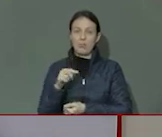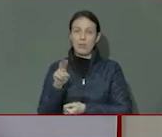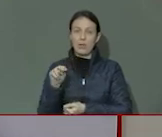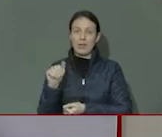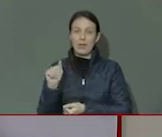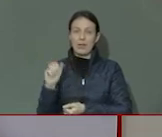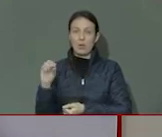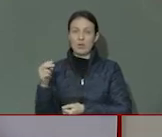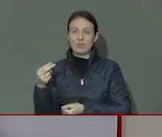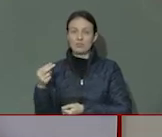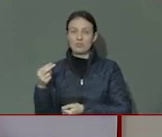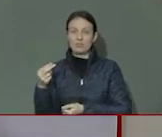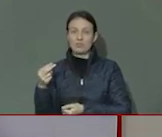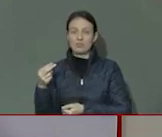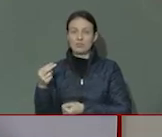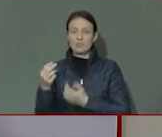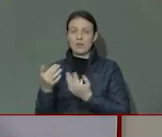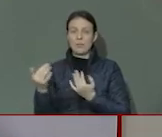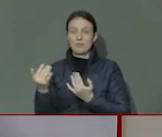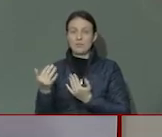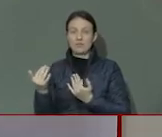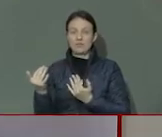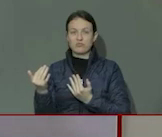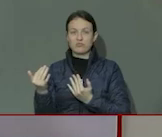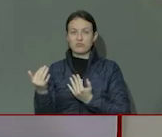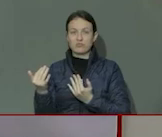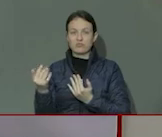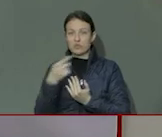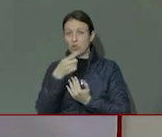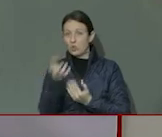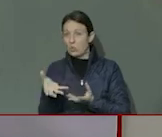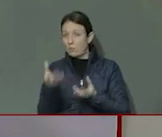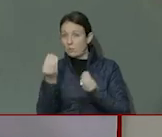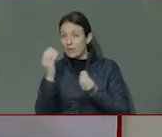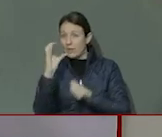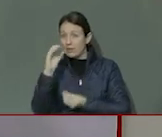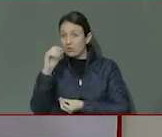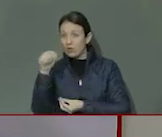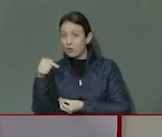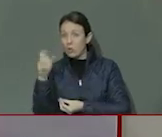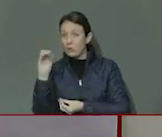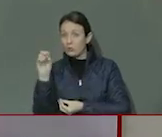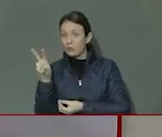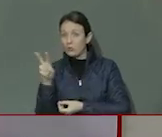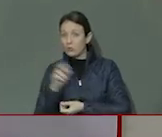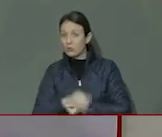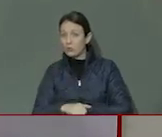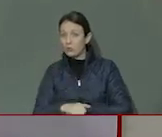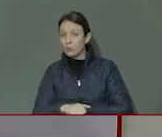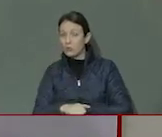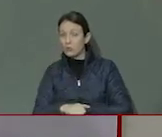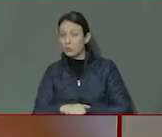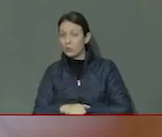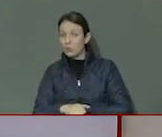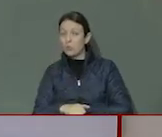hydroxide is, do you also get 0.02?